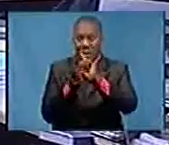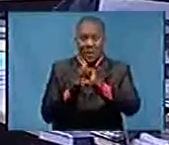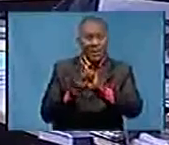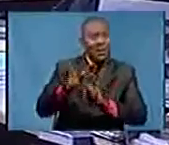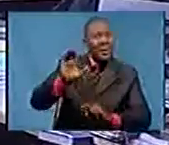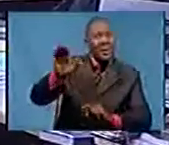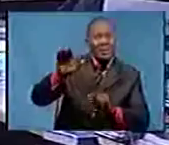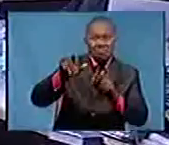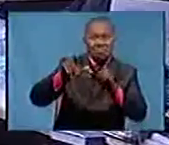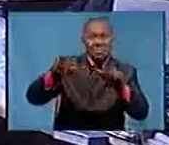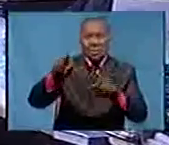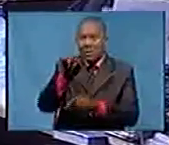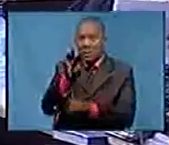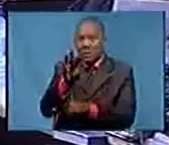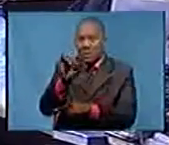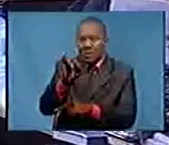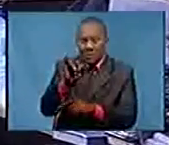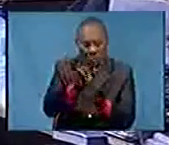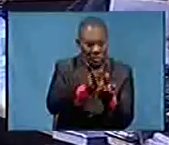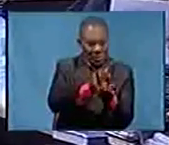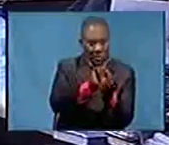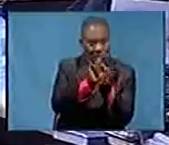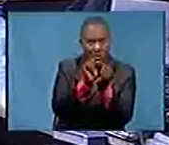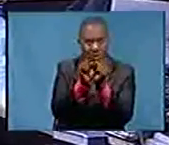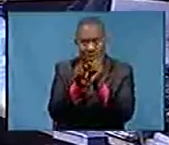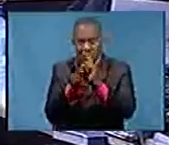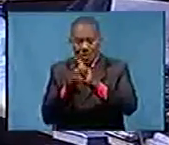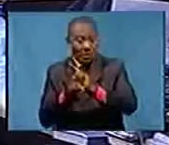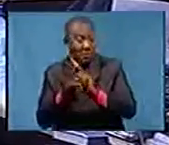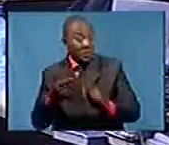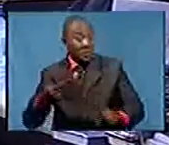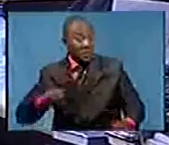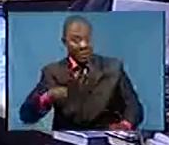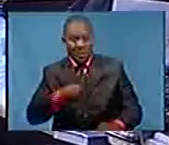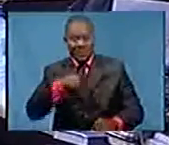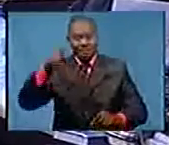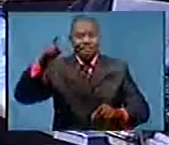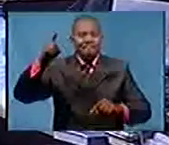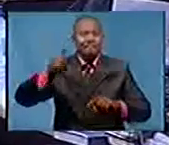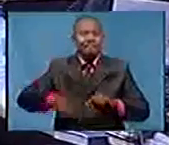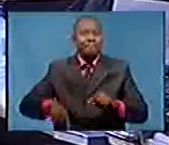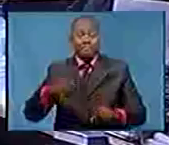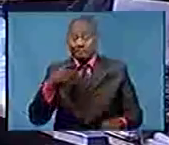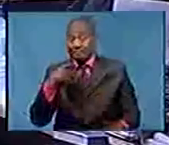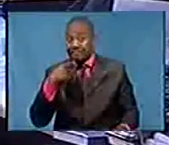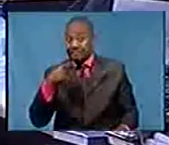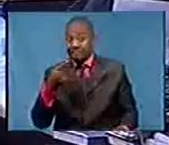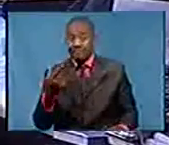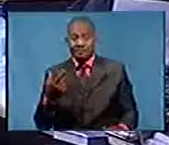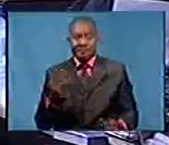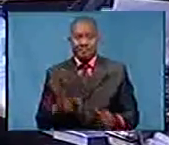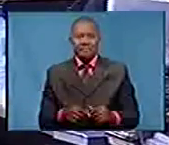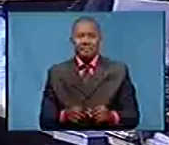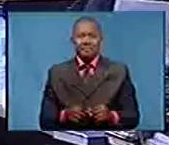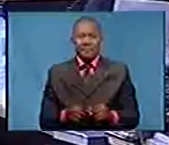the tree language. Well, we cannot say that perhaps they